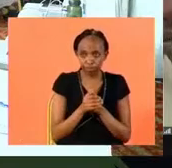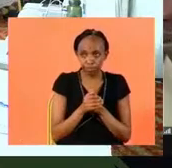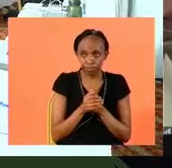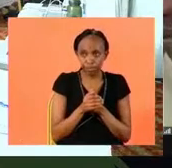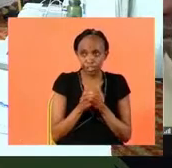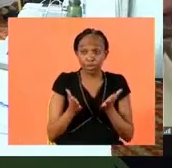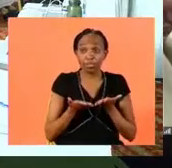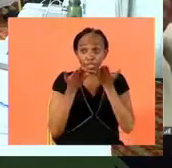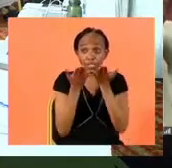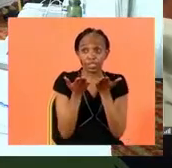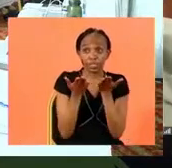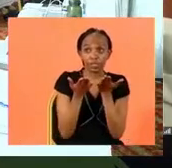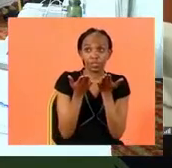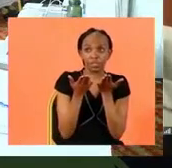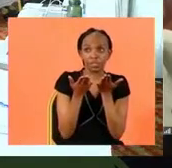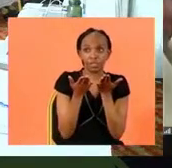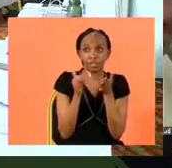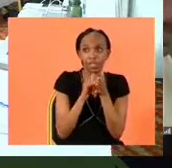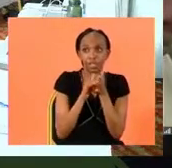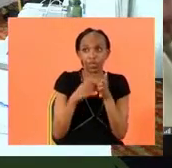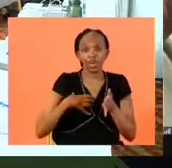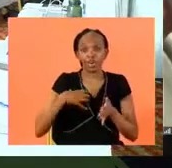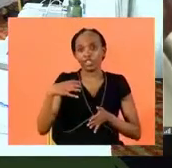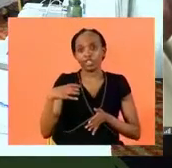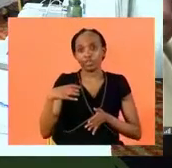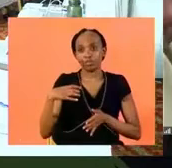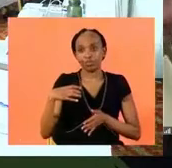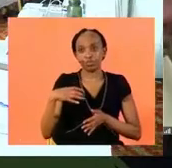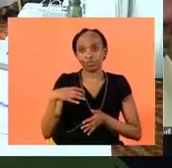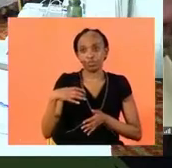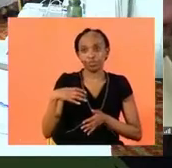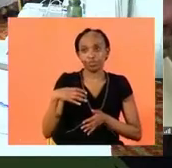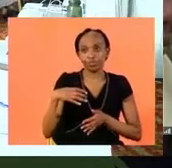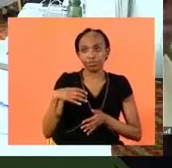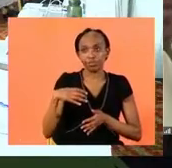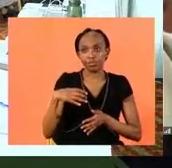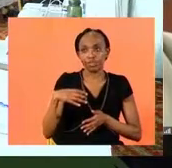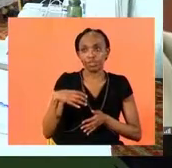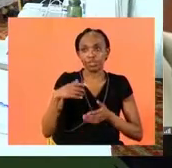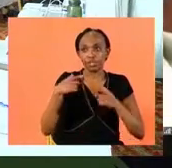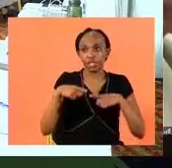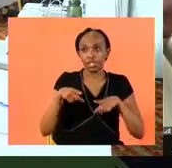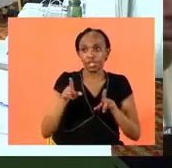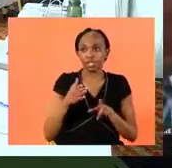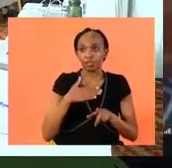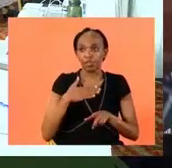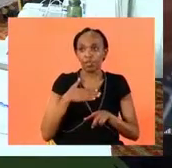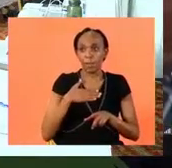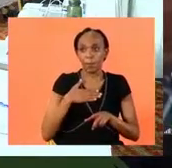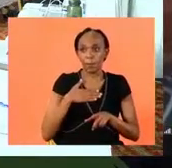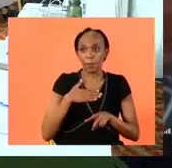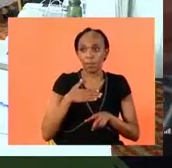the presentations that were very rich. Now, let me turn the